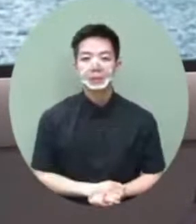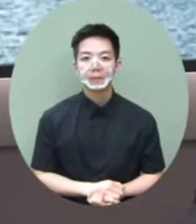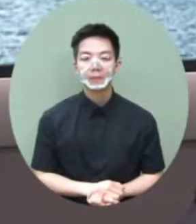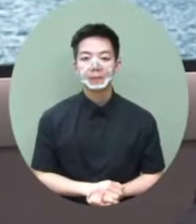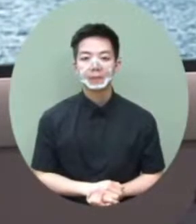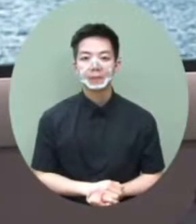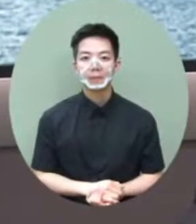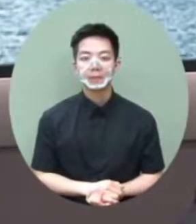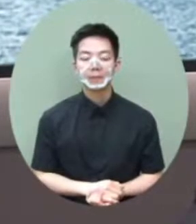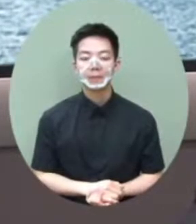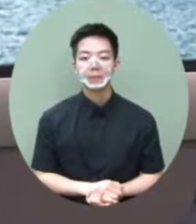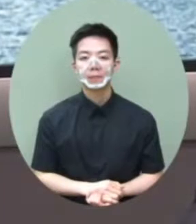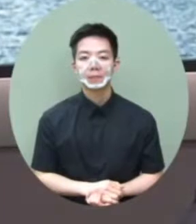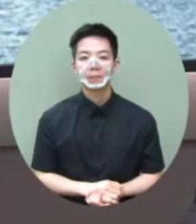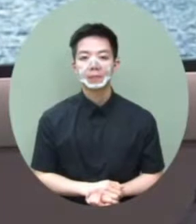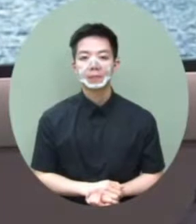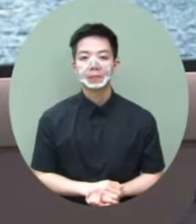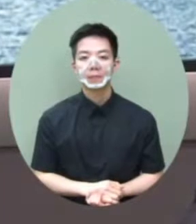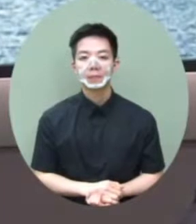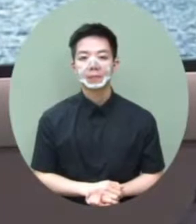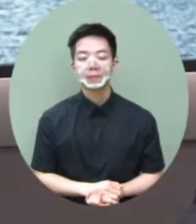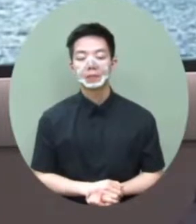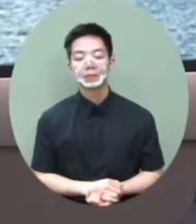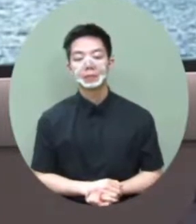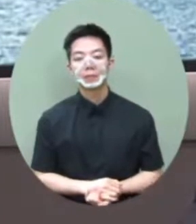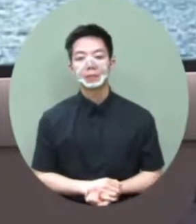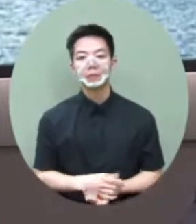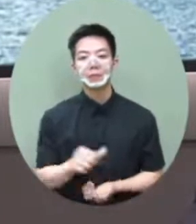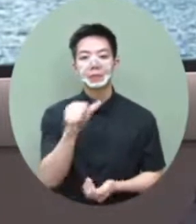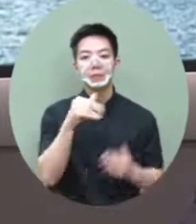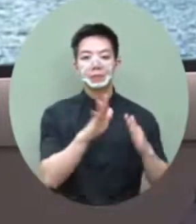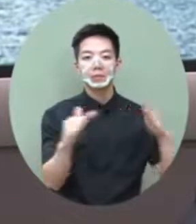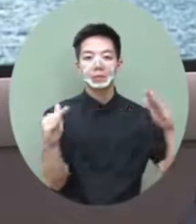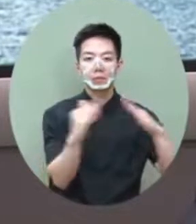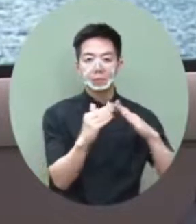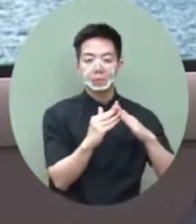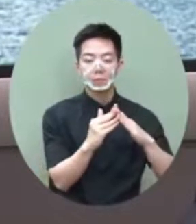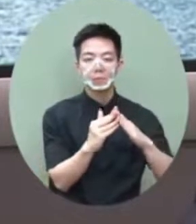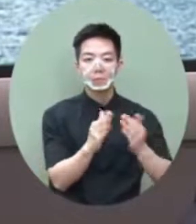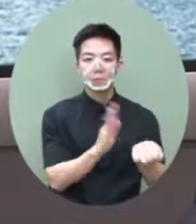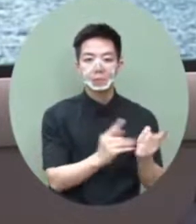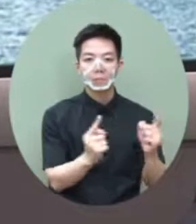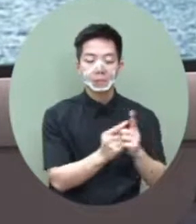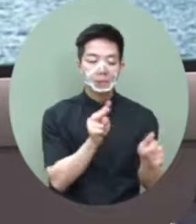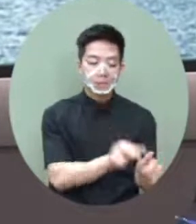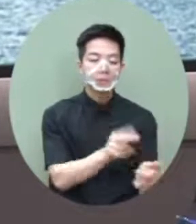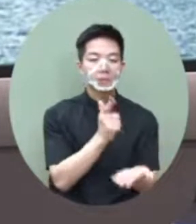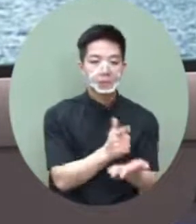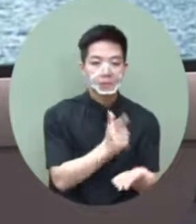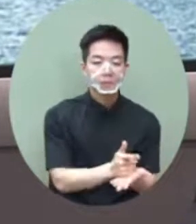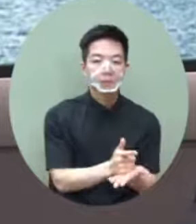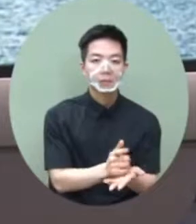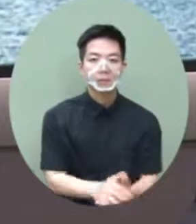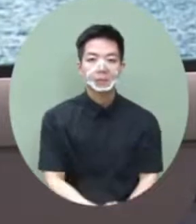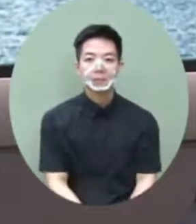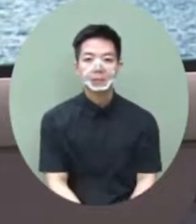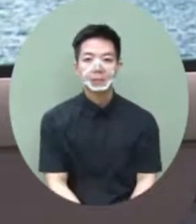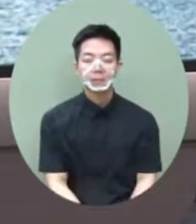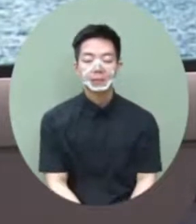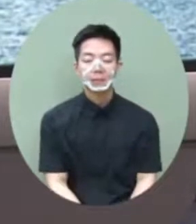be admitted in hospitals and probably in ICUs. For Asia World